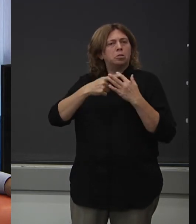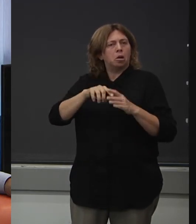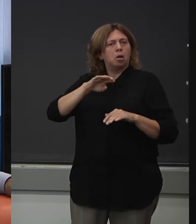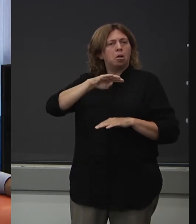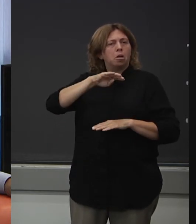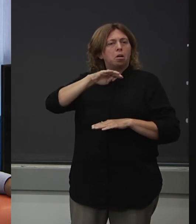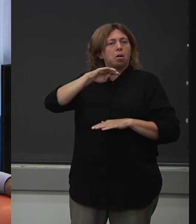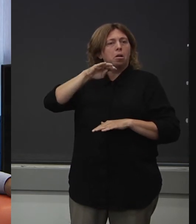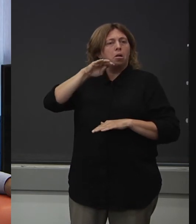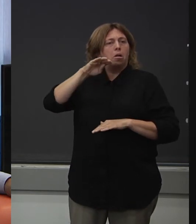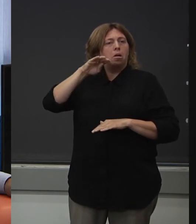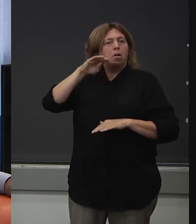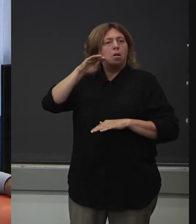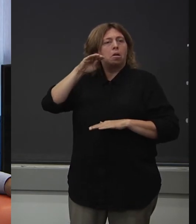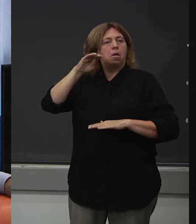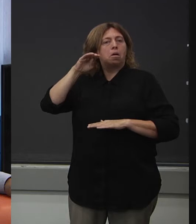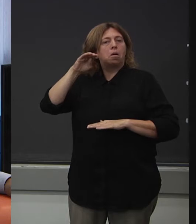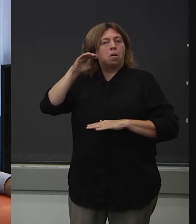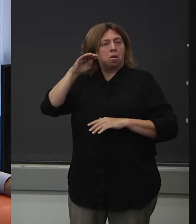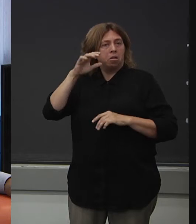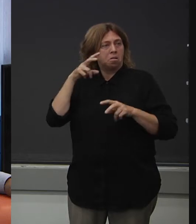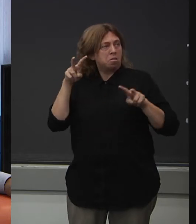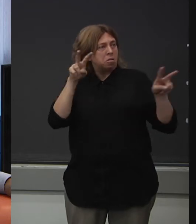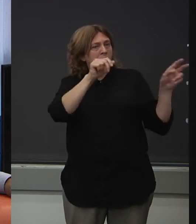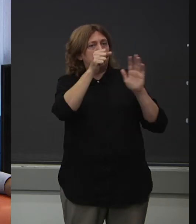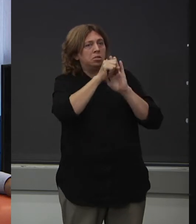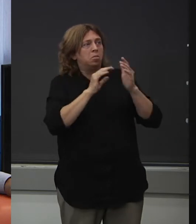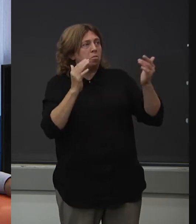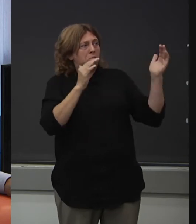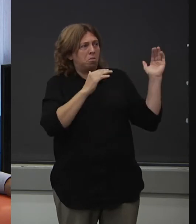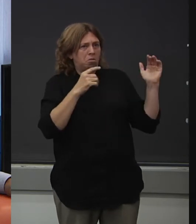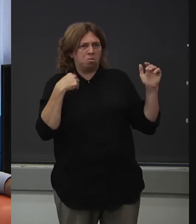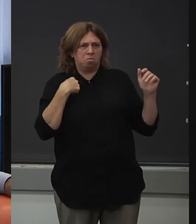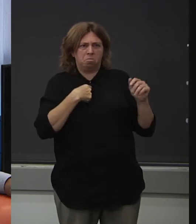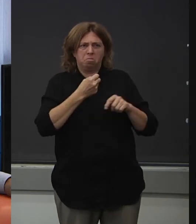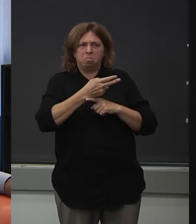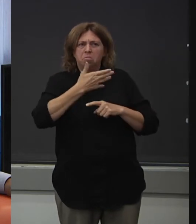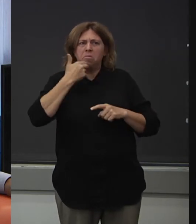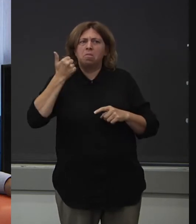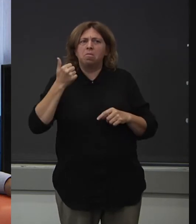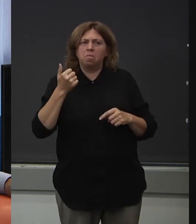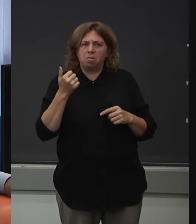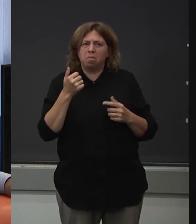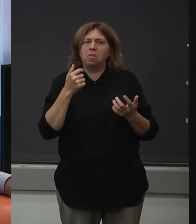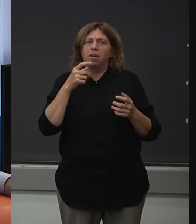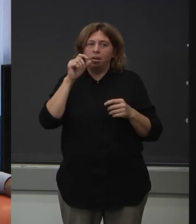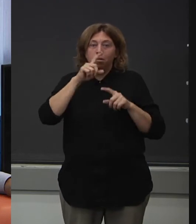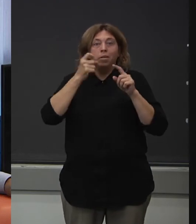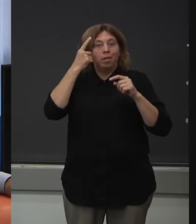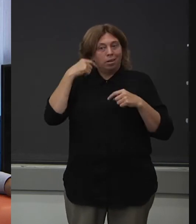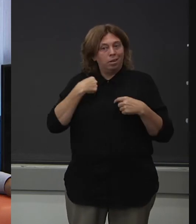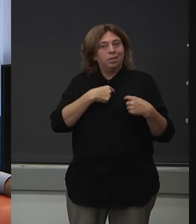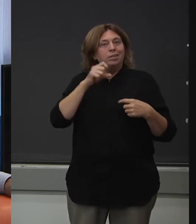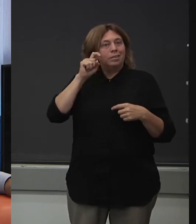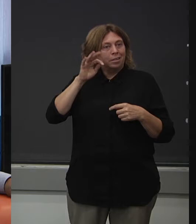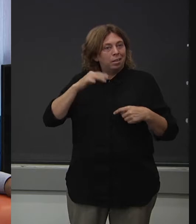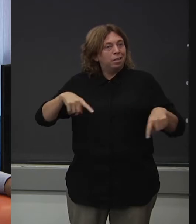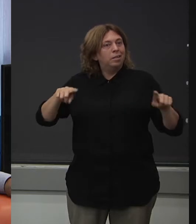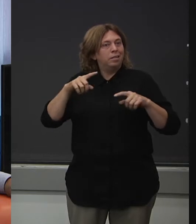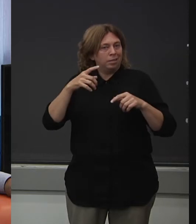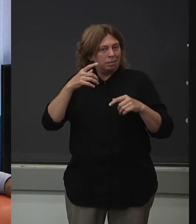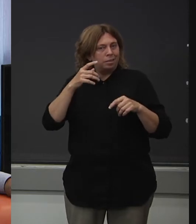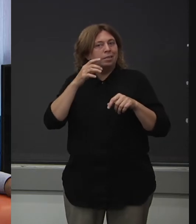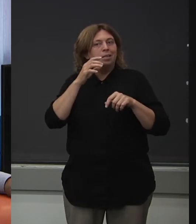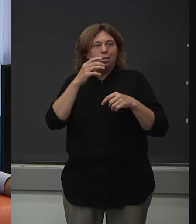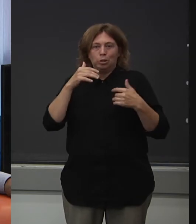most states. But COVID-19 is still active in our community and it's spreading at a rapid